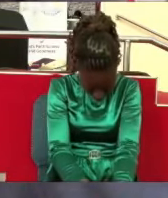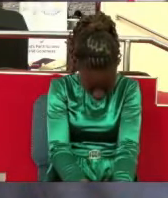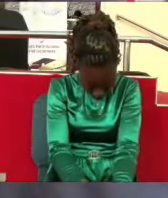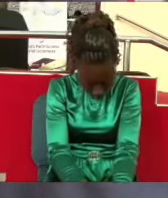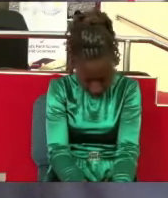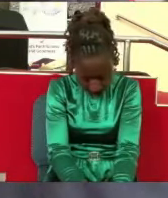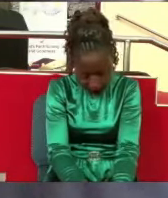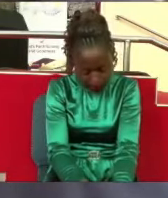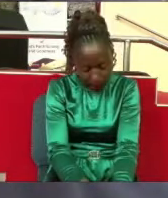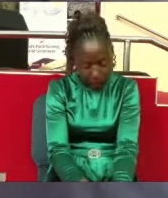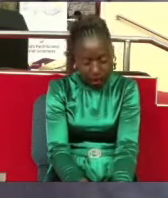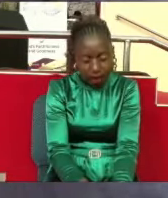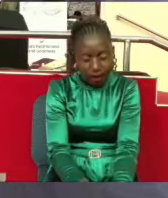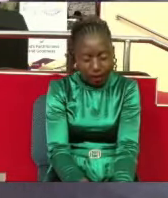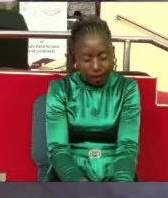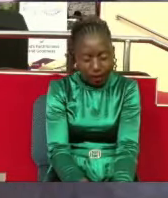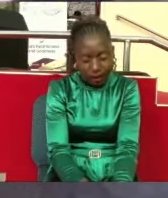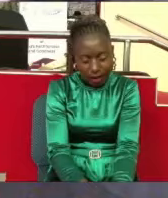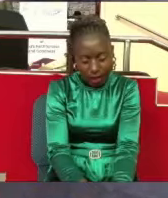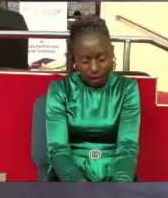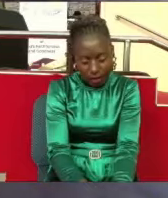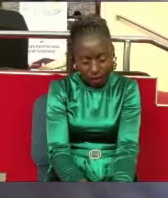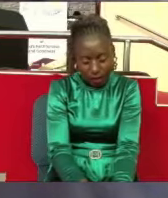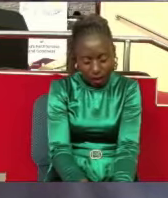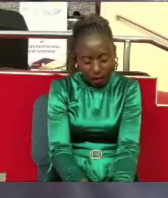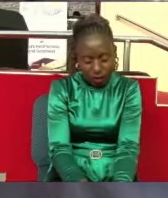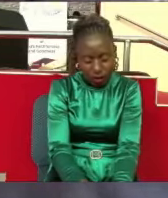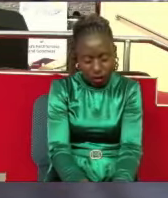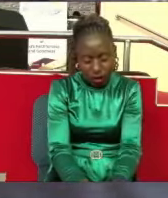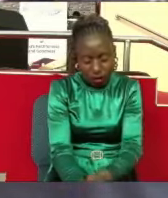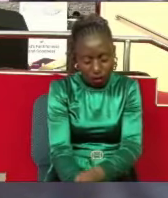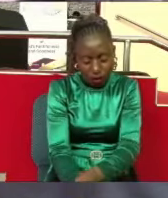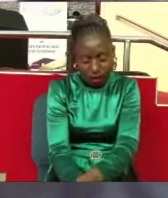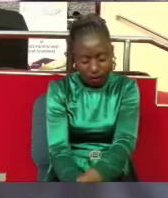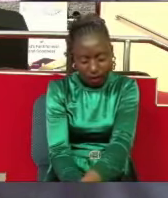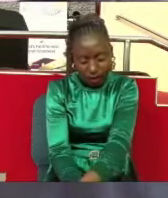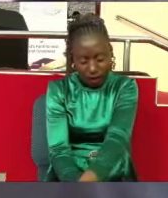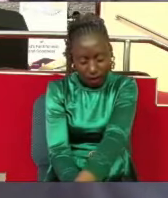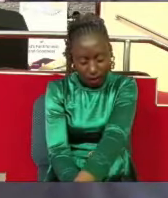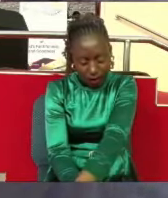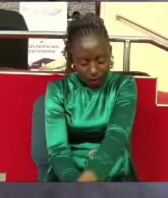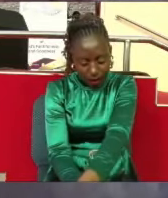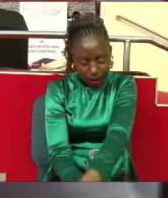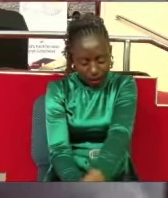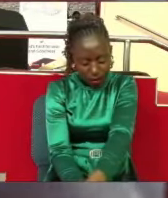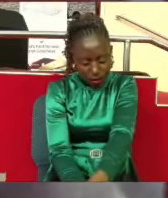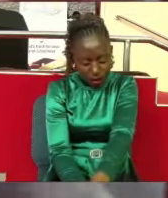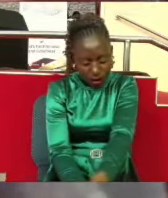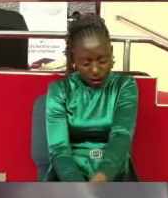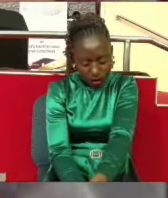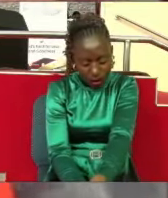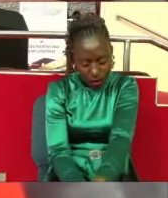our souls. We are here to lift you, my God. We